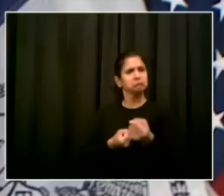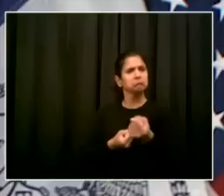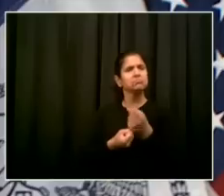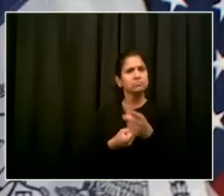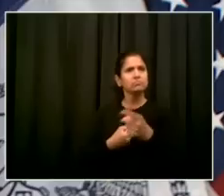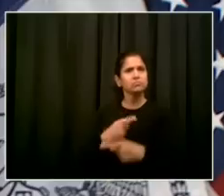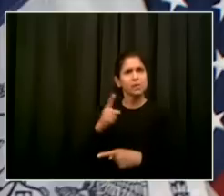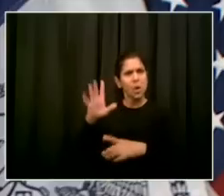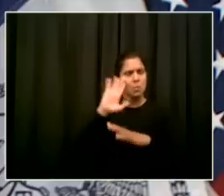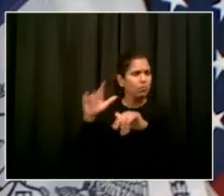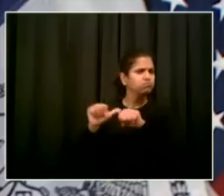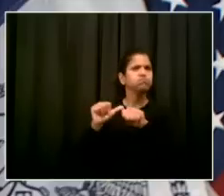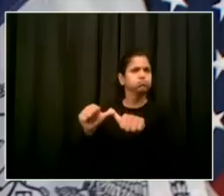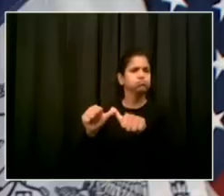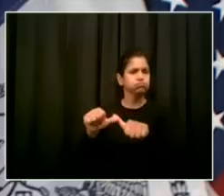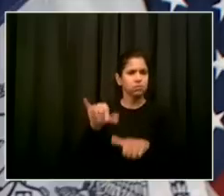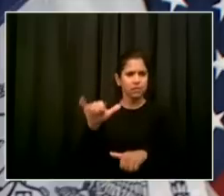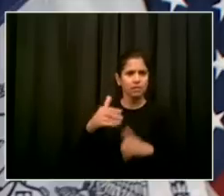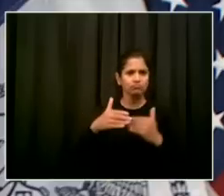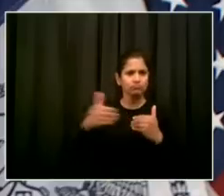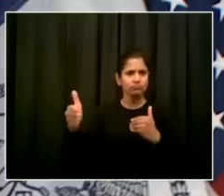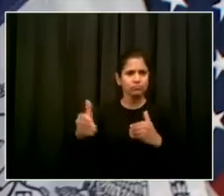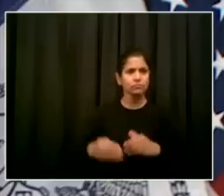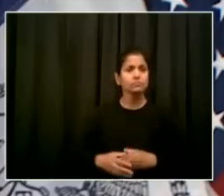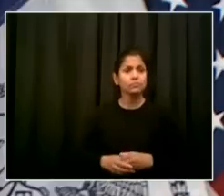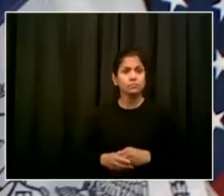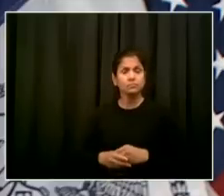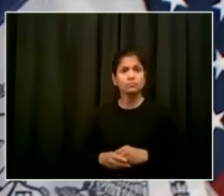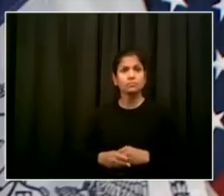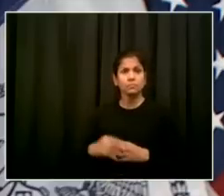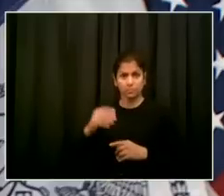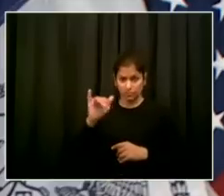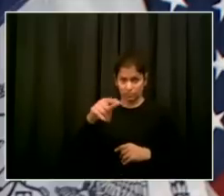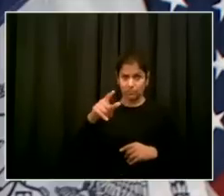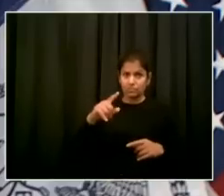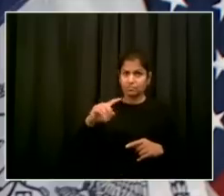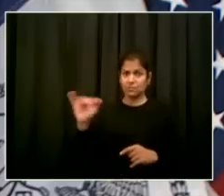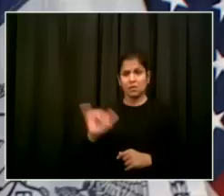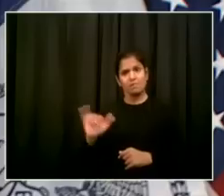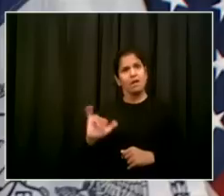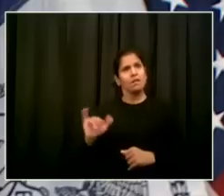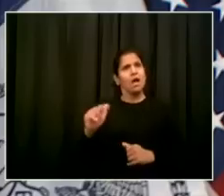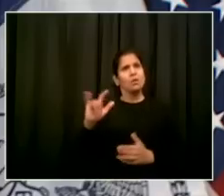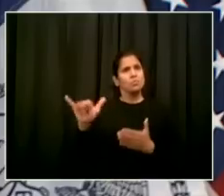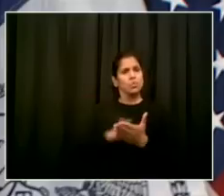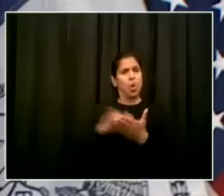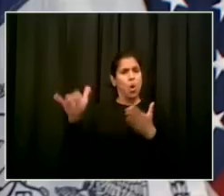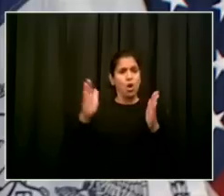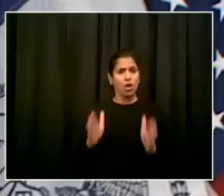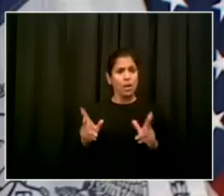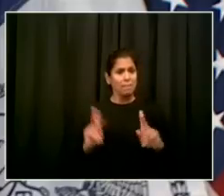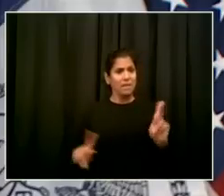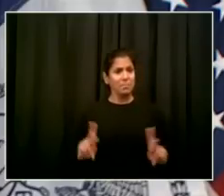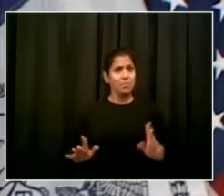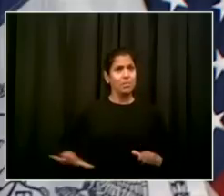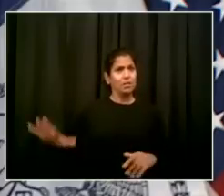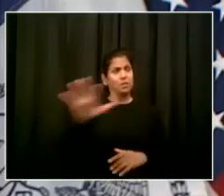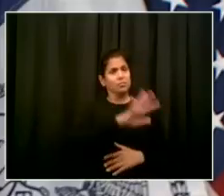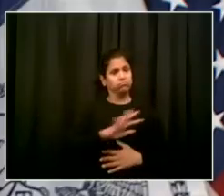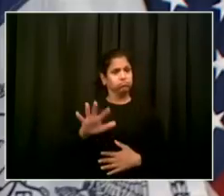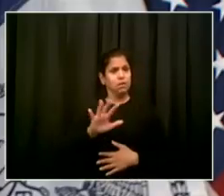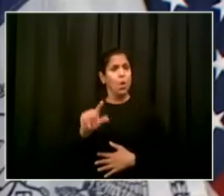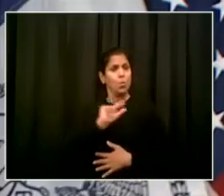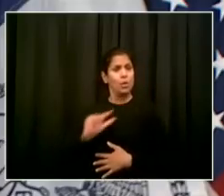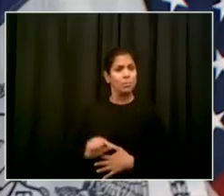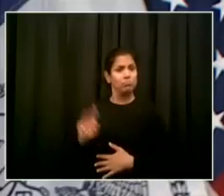fact that people in New York City do think communally. People in New York City do think about their neighbors. They do think about something bigger than